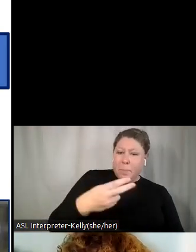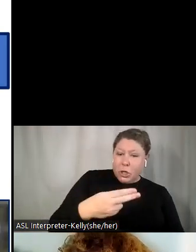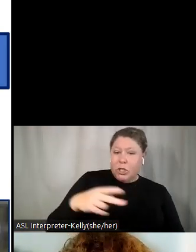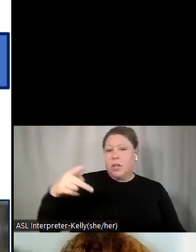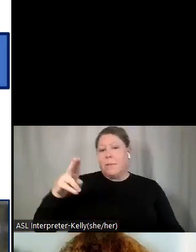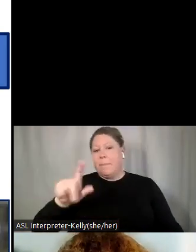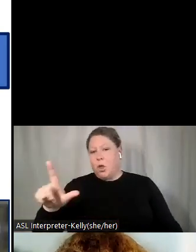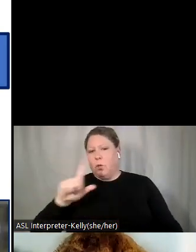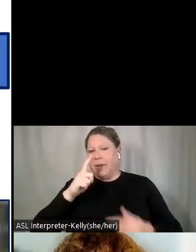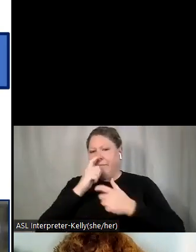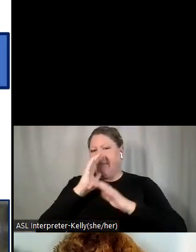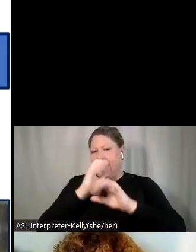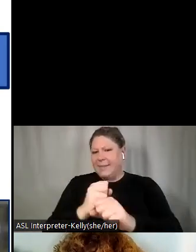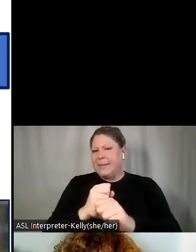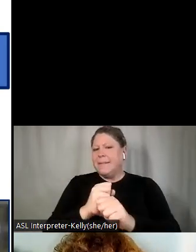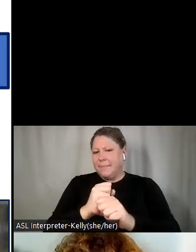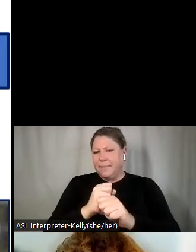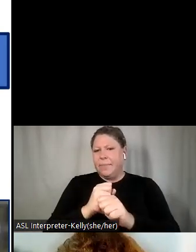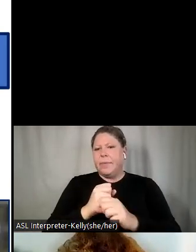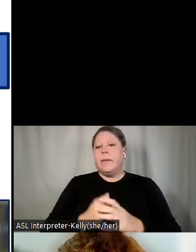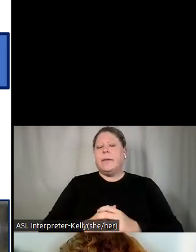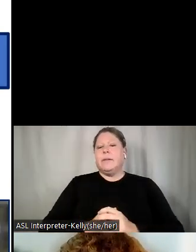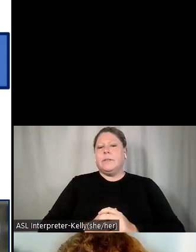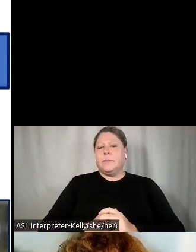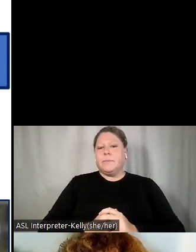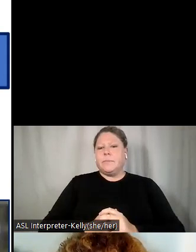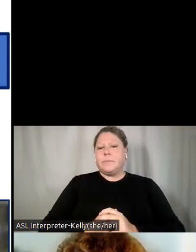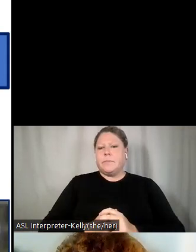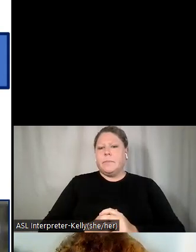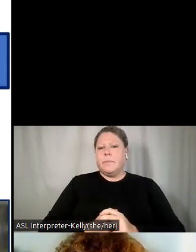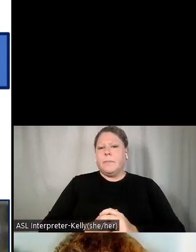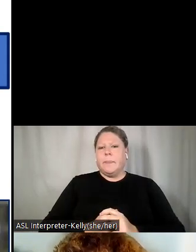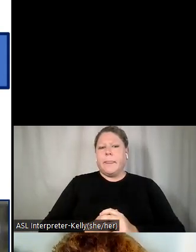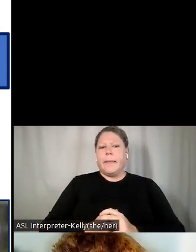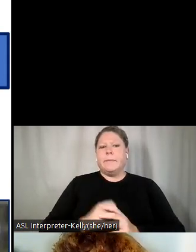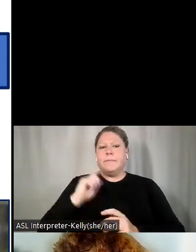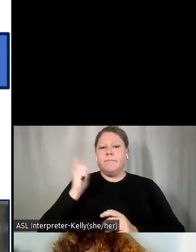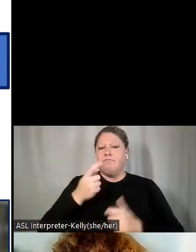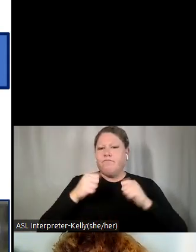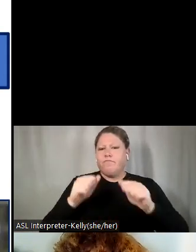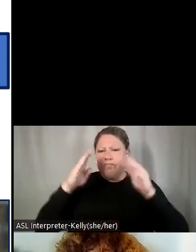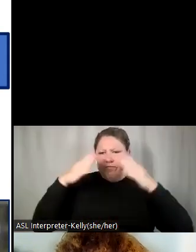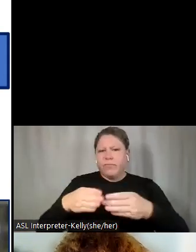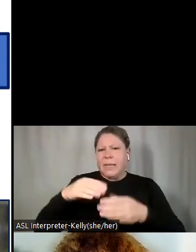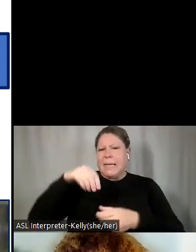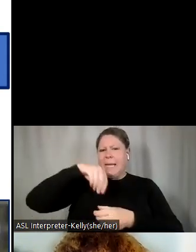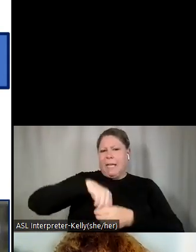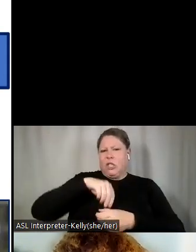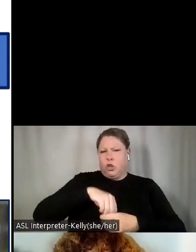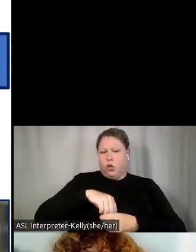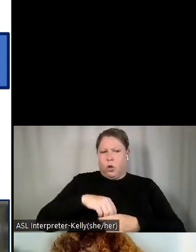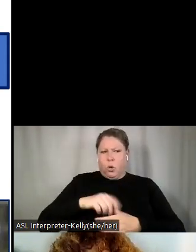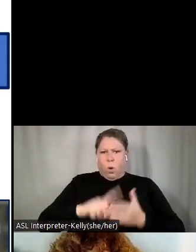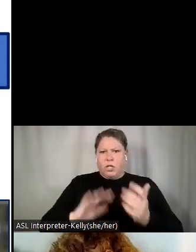we do try to keep it a little more contained and focused is just on the simple internal processes of things that we know we need to do